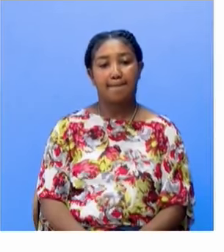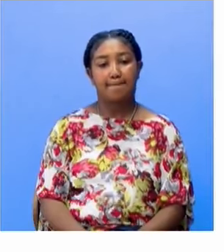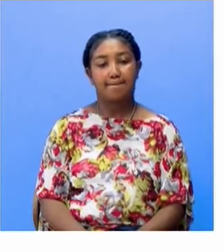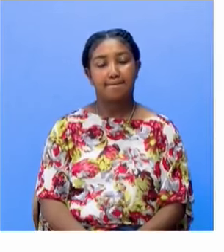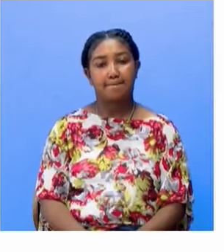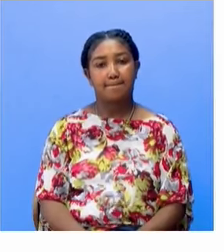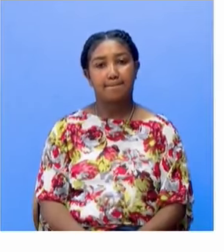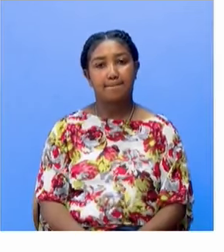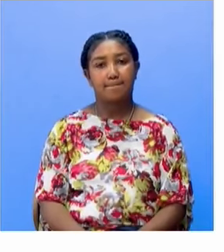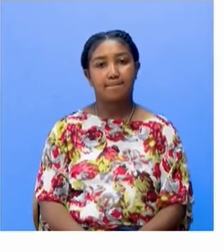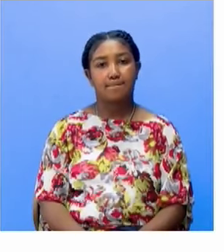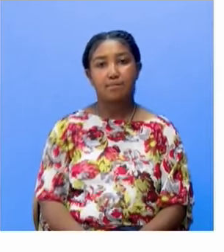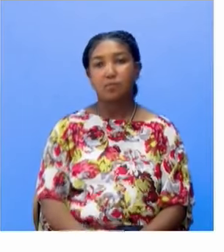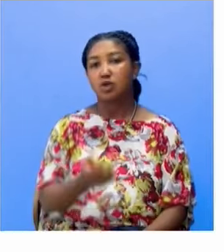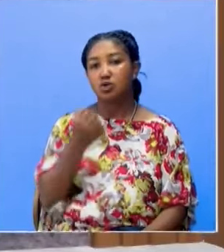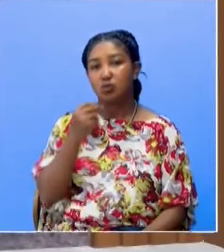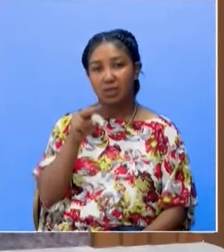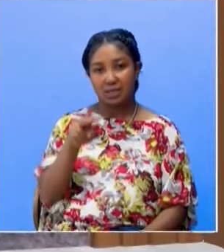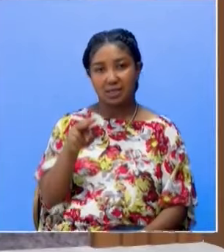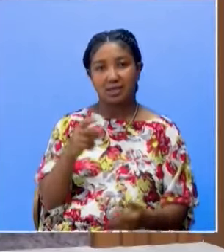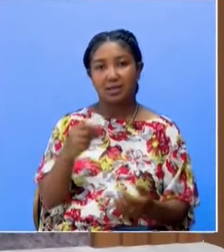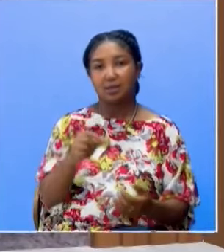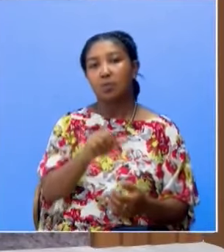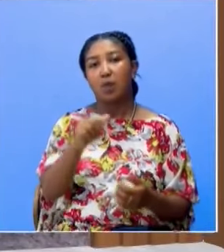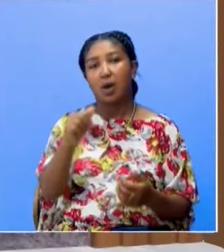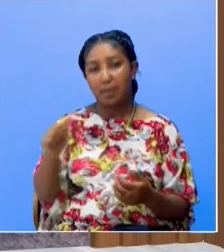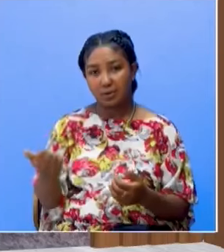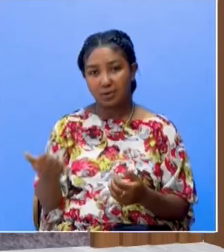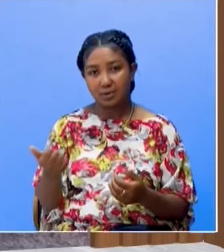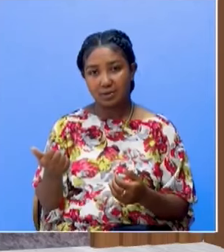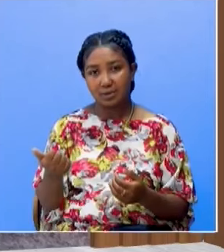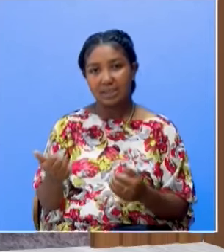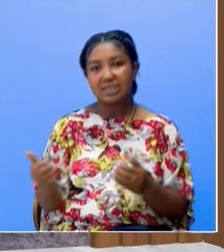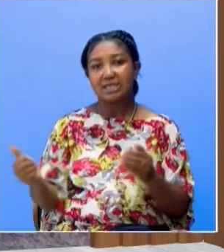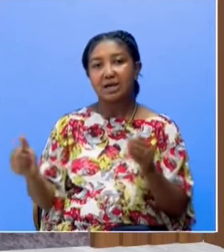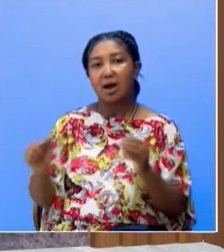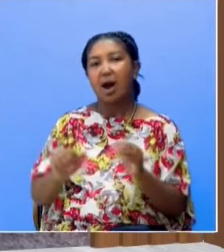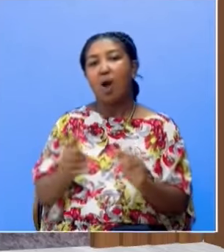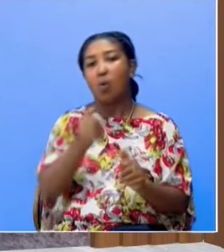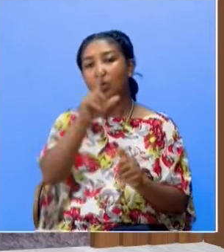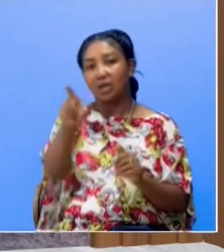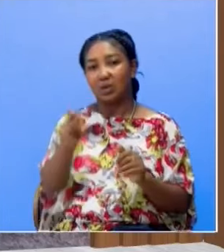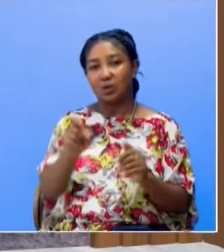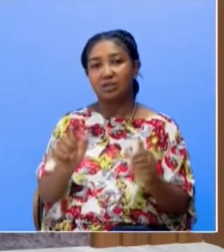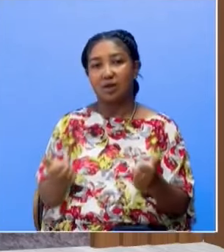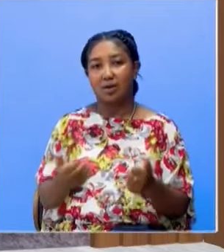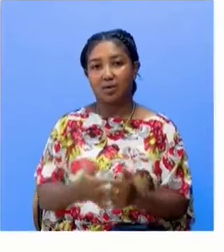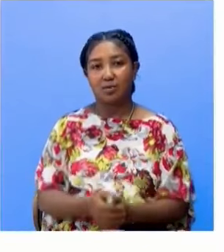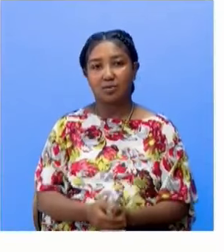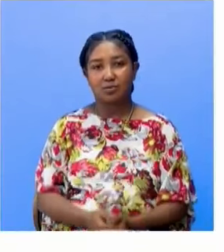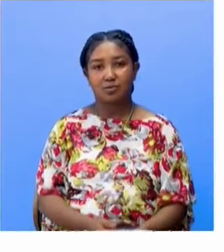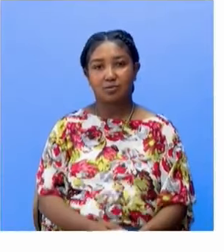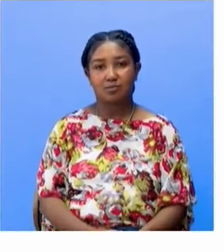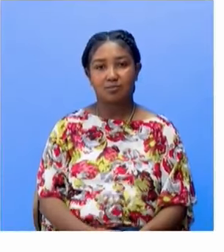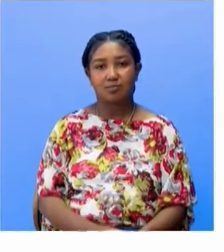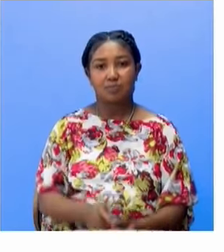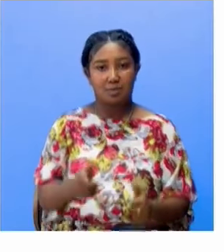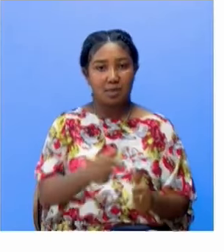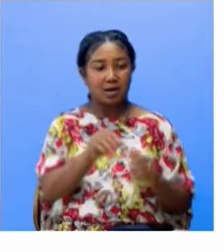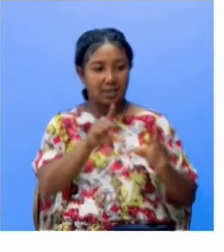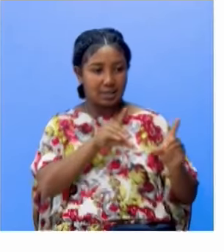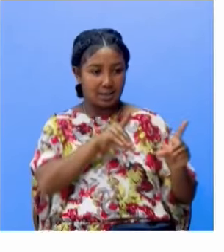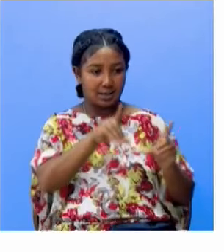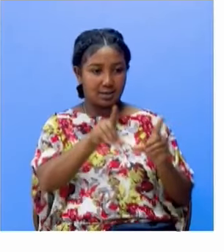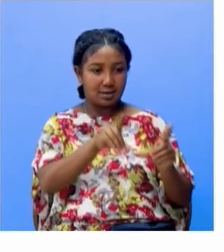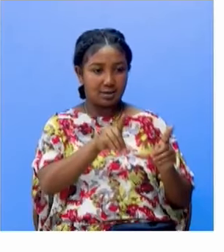The homework. Look, what about negative, question form? We have to start from did.